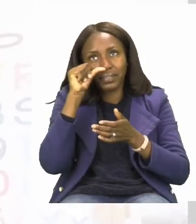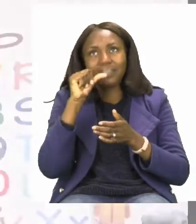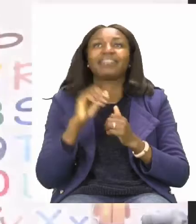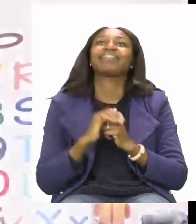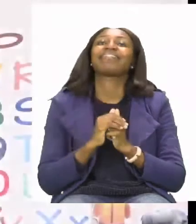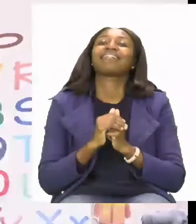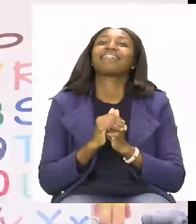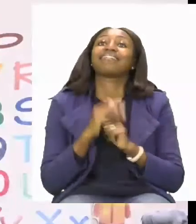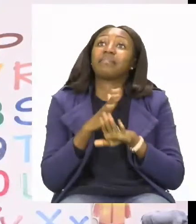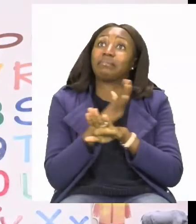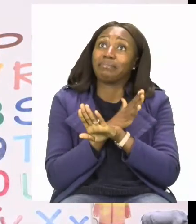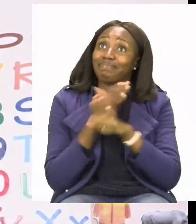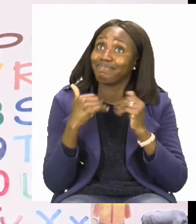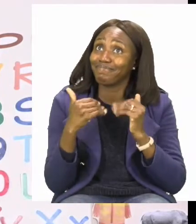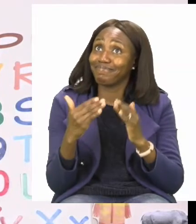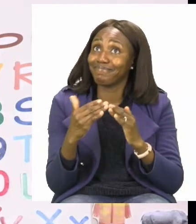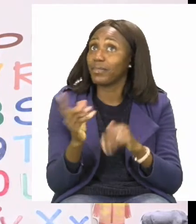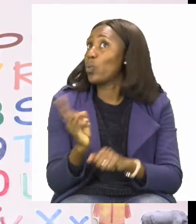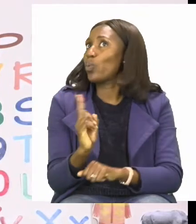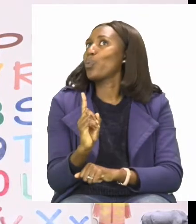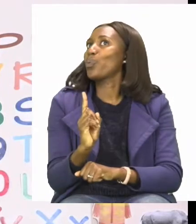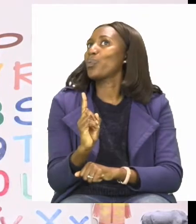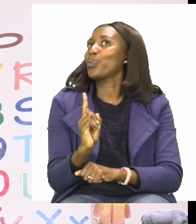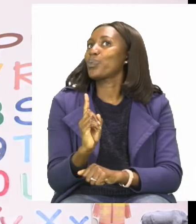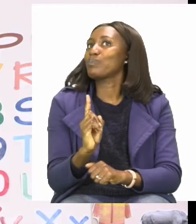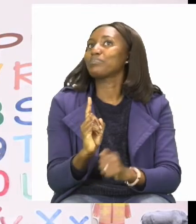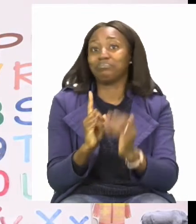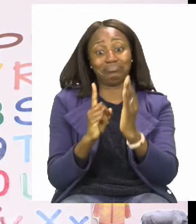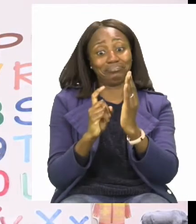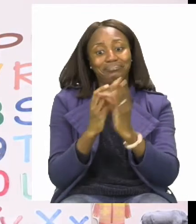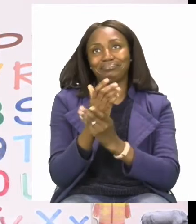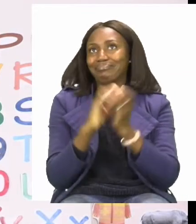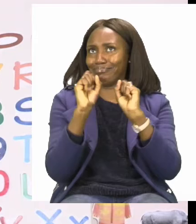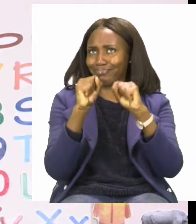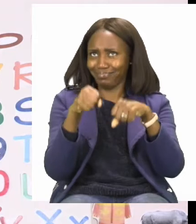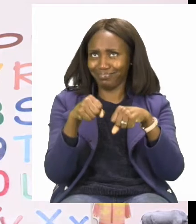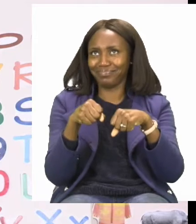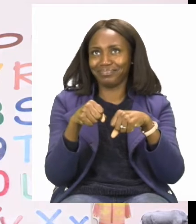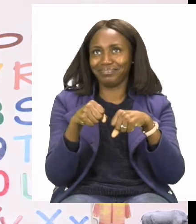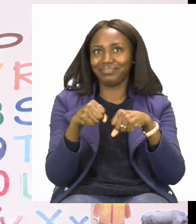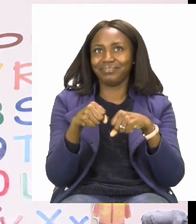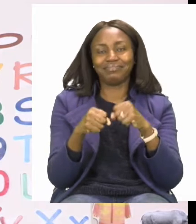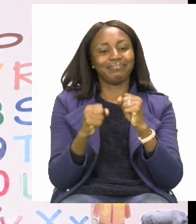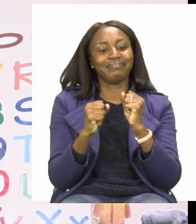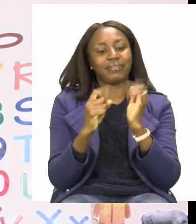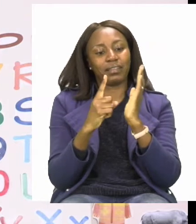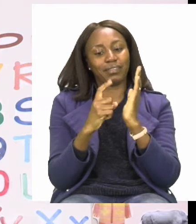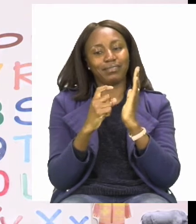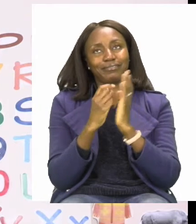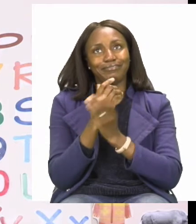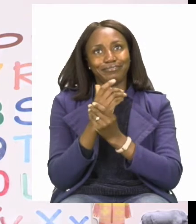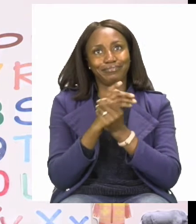properties. And before we get into any lessons, grade 2s, we know that we need to sanitize. So please take your